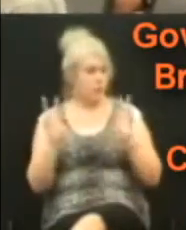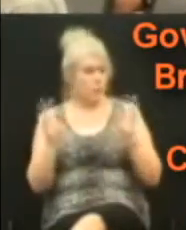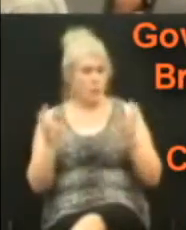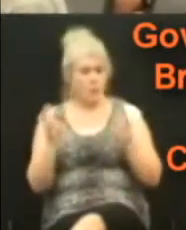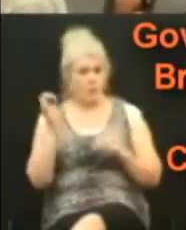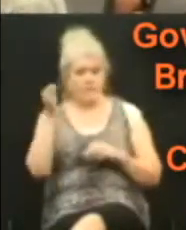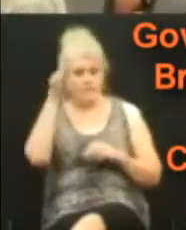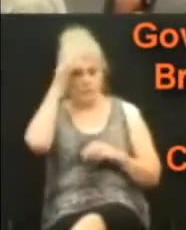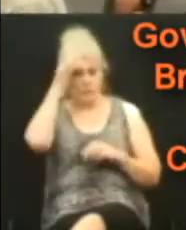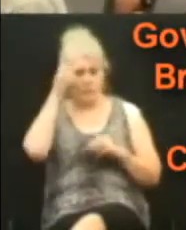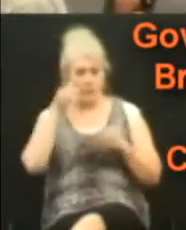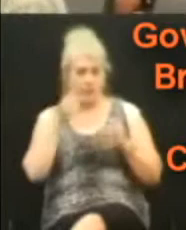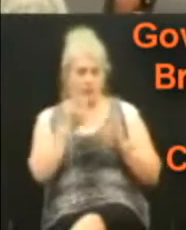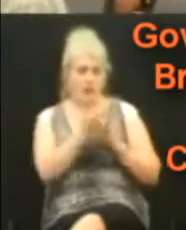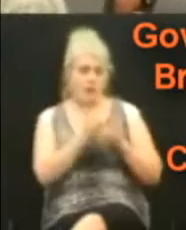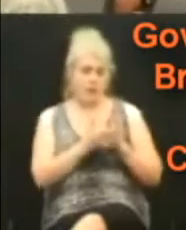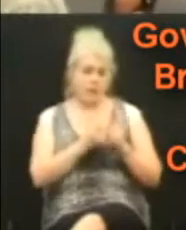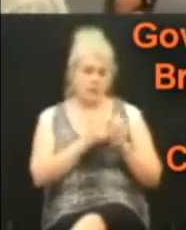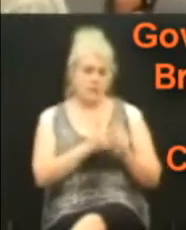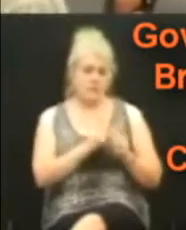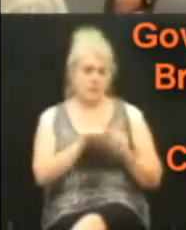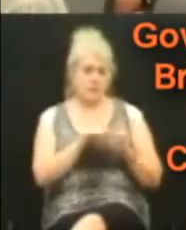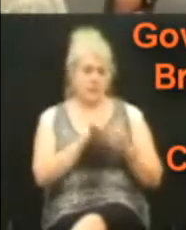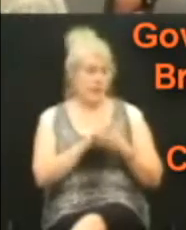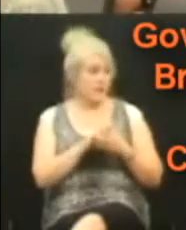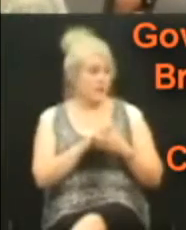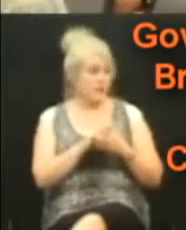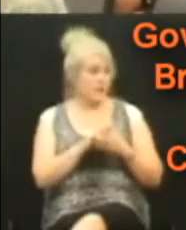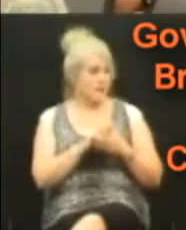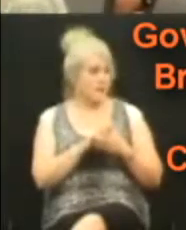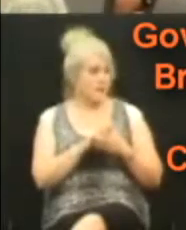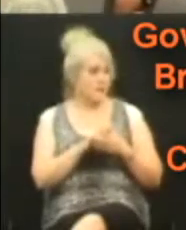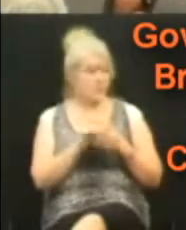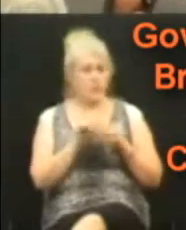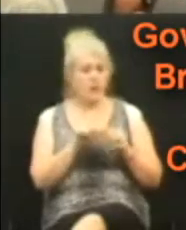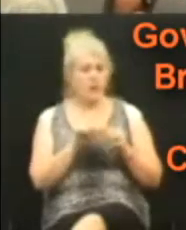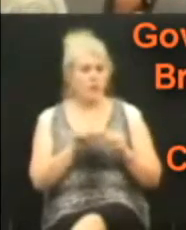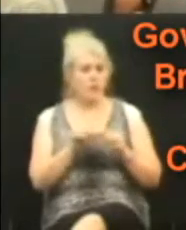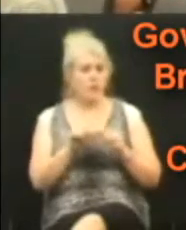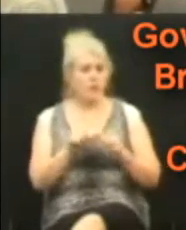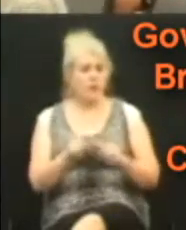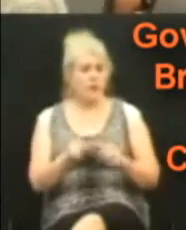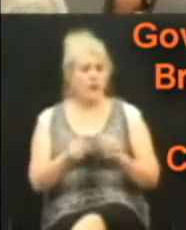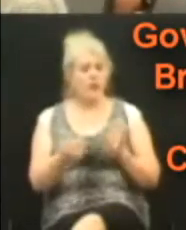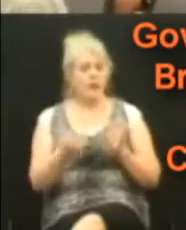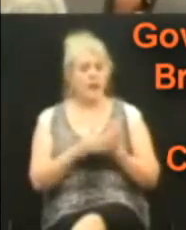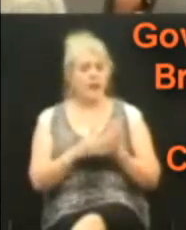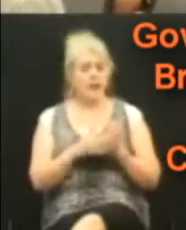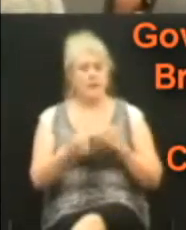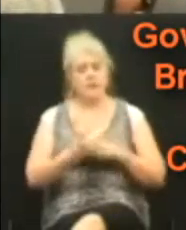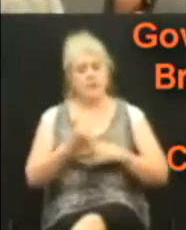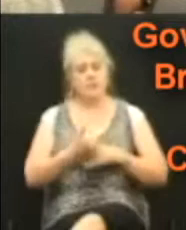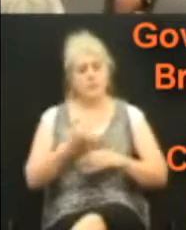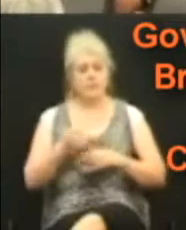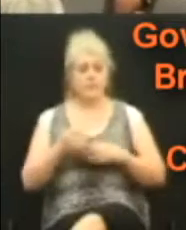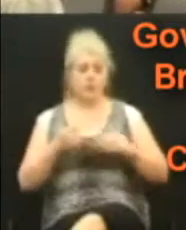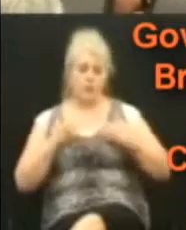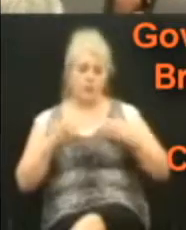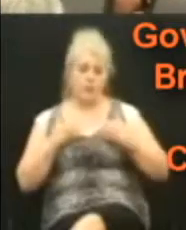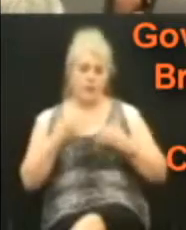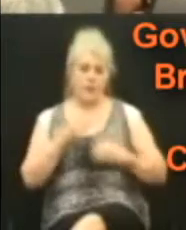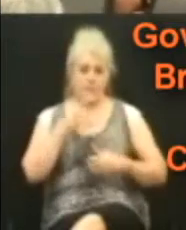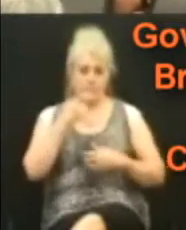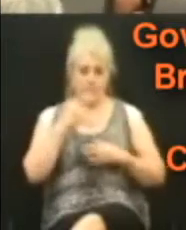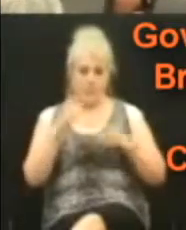federal guidelines about it. So I'm getting to 32nd, but let's keep going though. And again, endangerment of youth and the public.